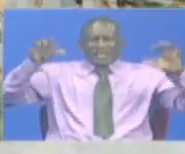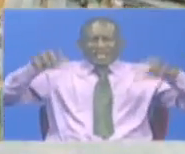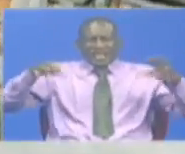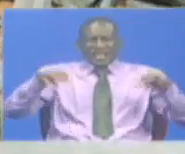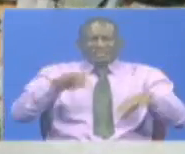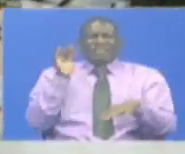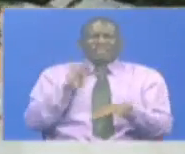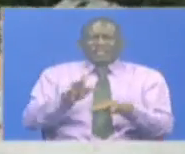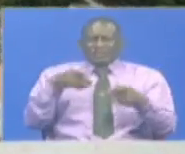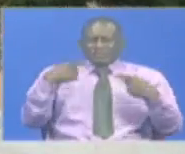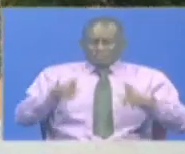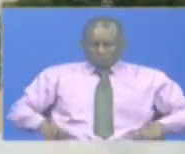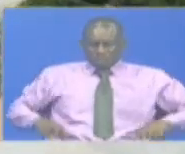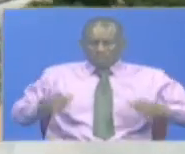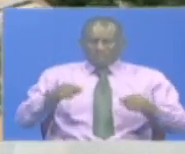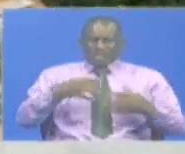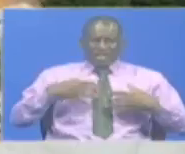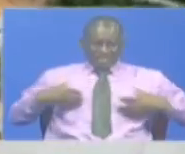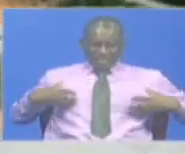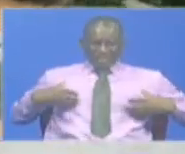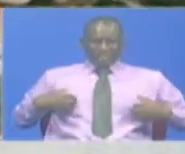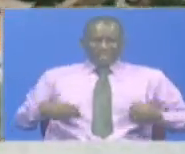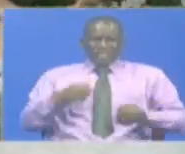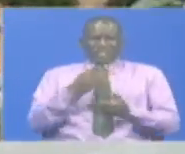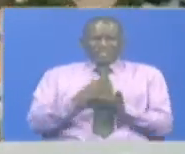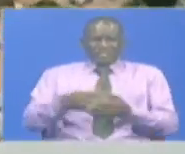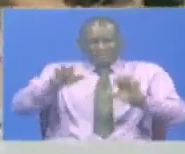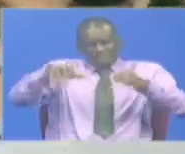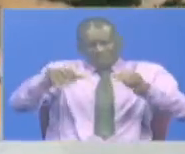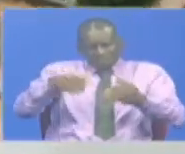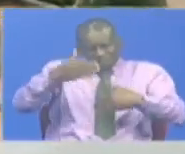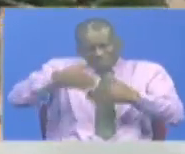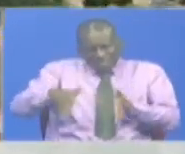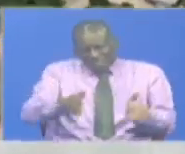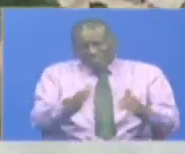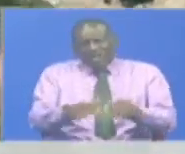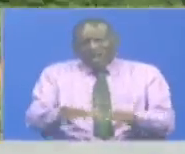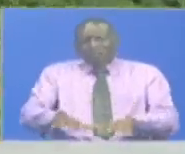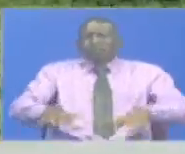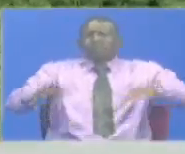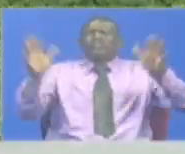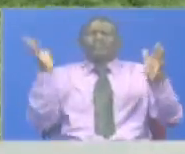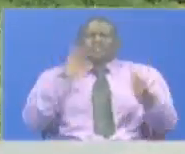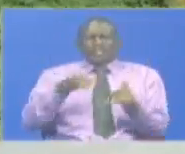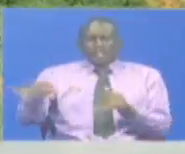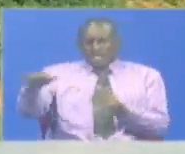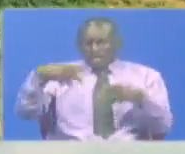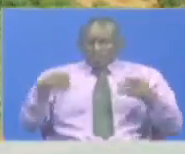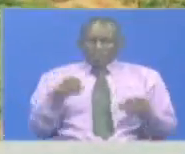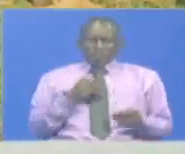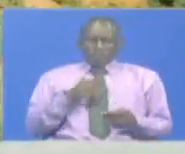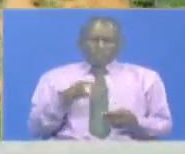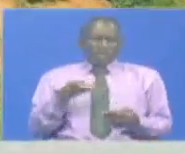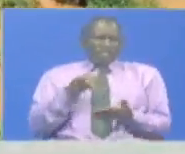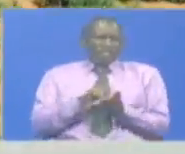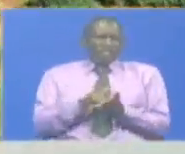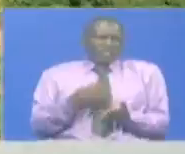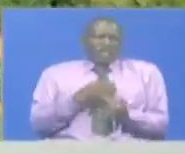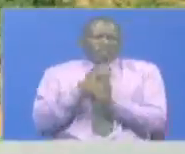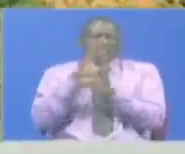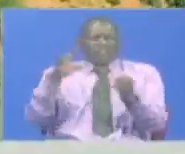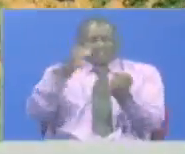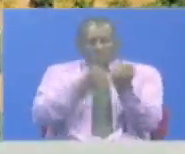Garissa. Sections of farmlands along the river's course have been flooded. Residents fear they will have nothing to harvest if